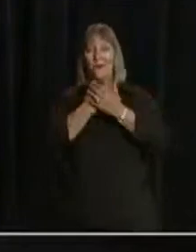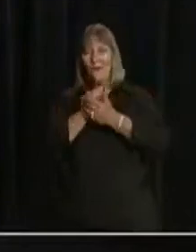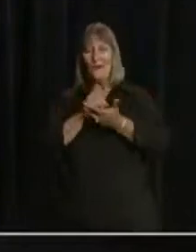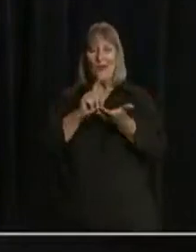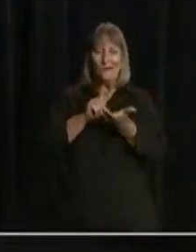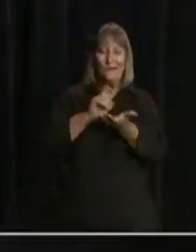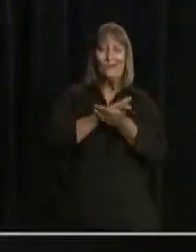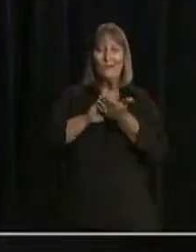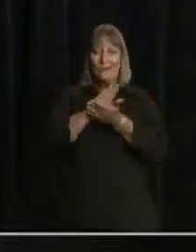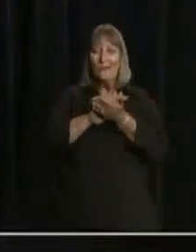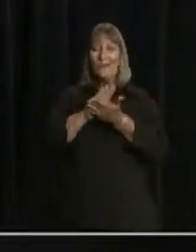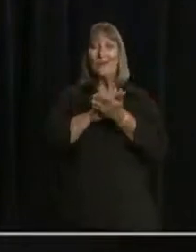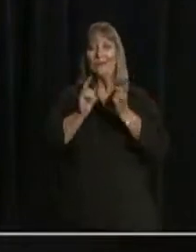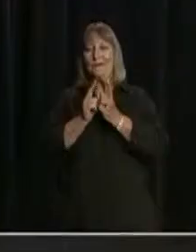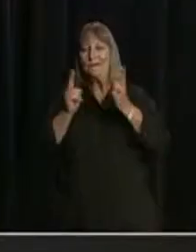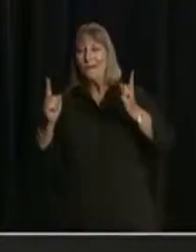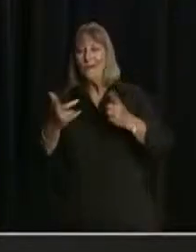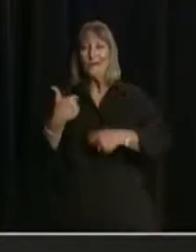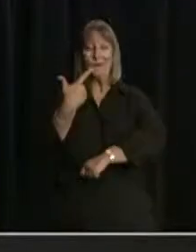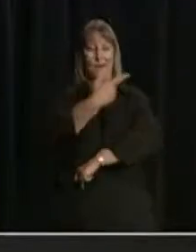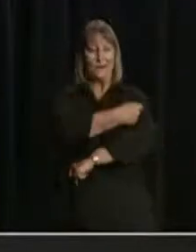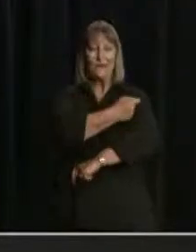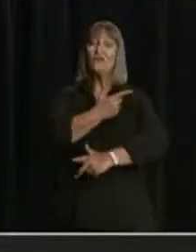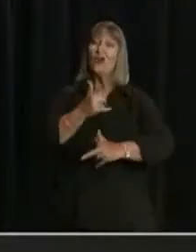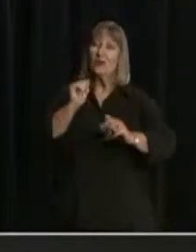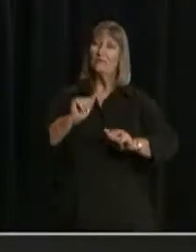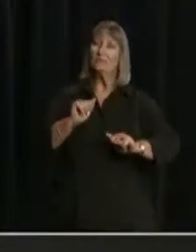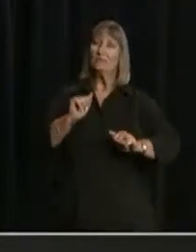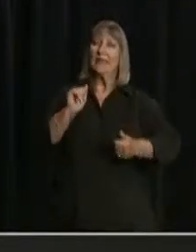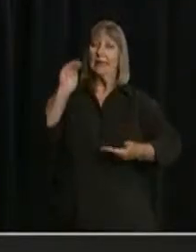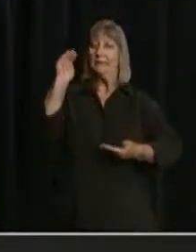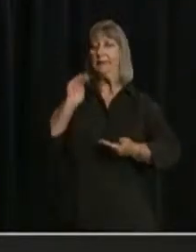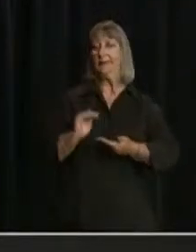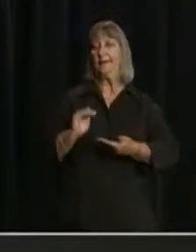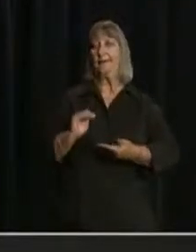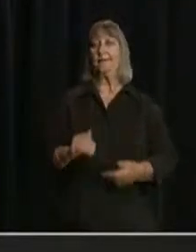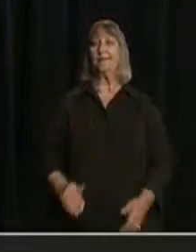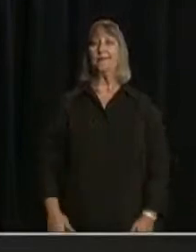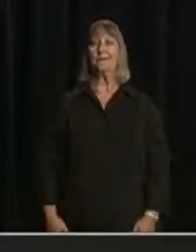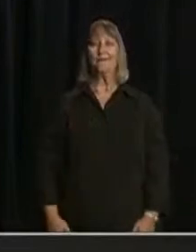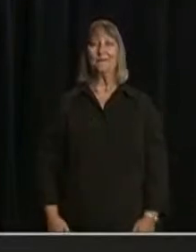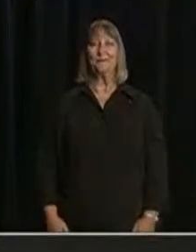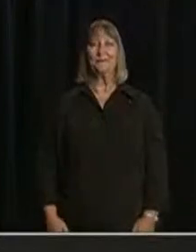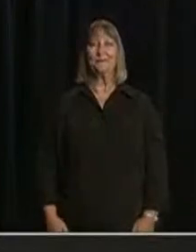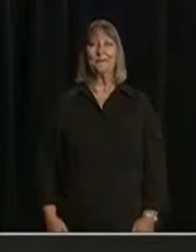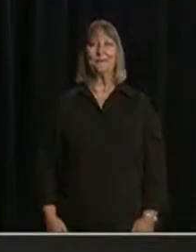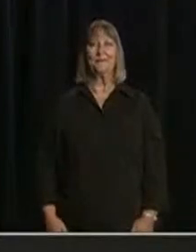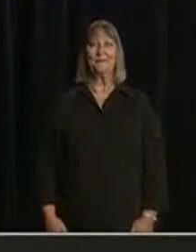situation for the duration. That's all we have tonight. Thank you.